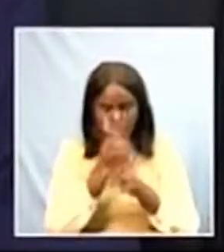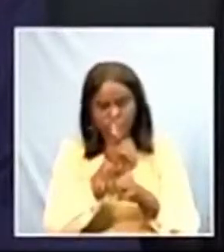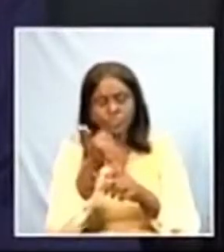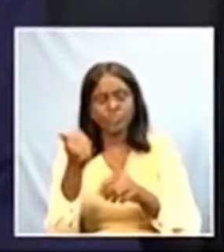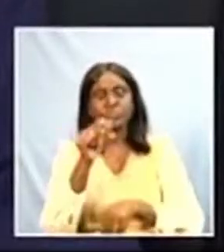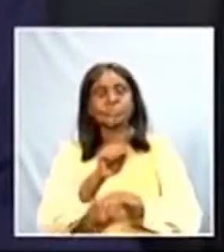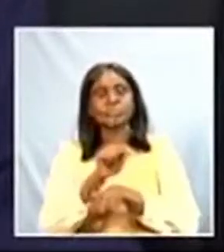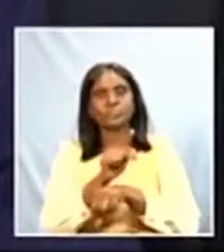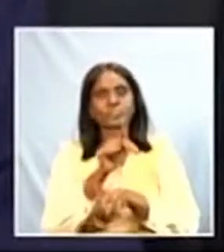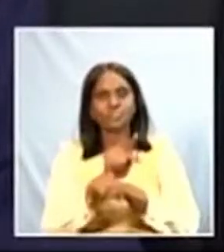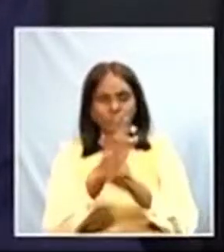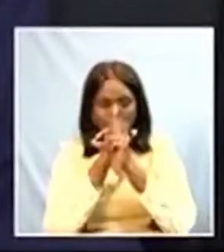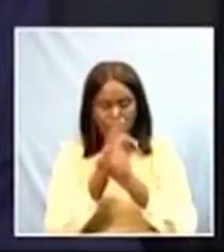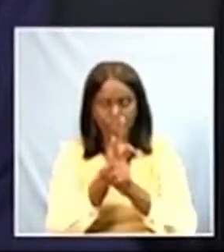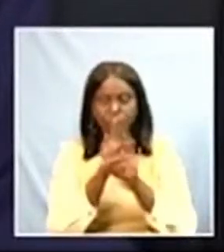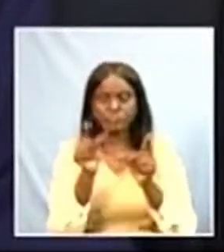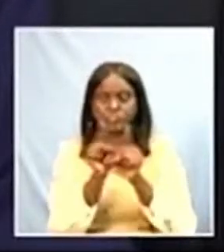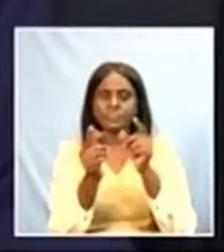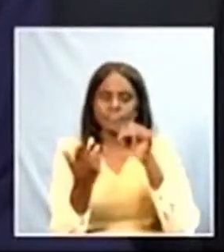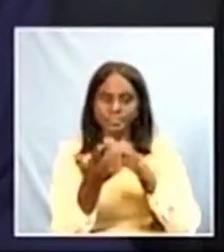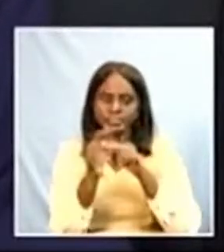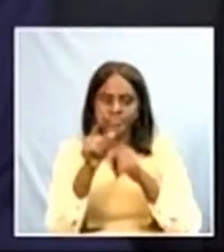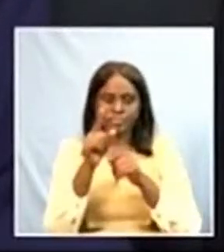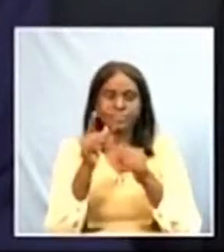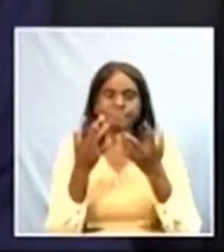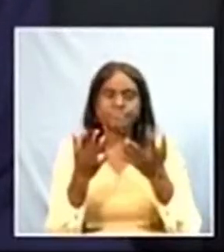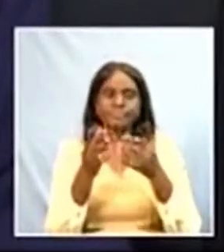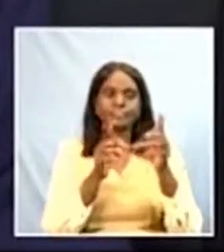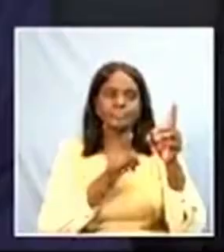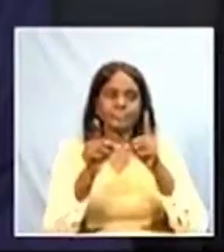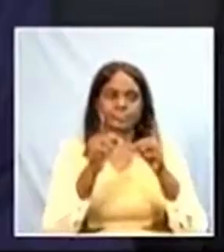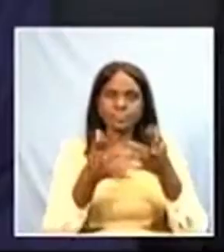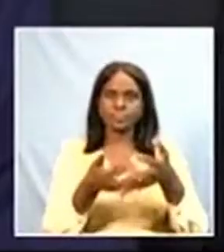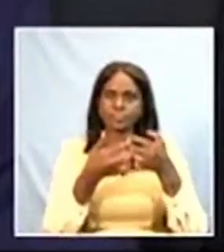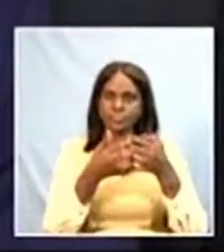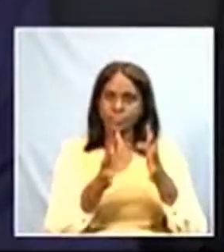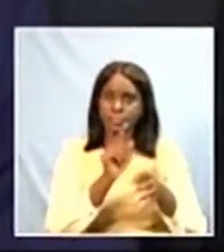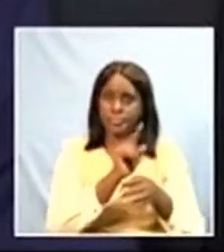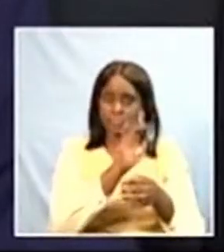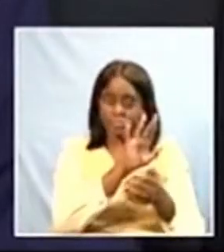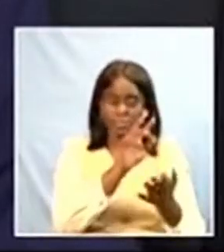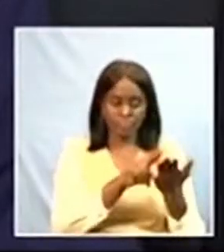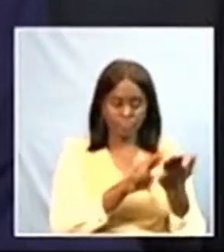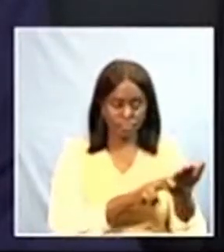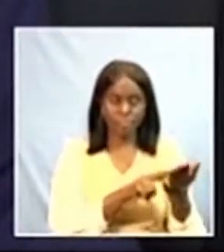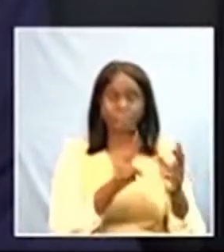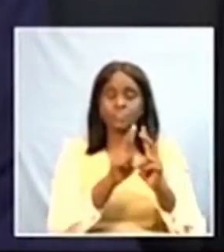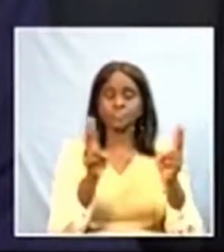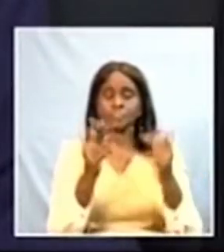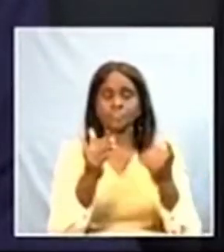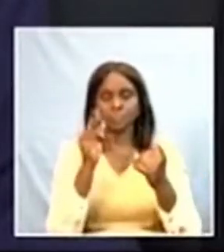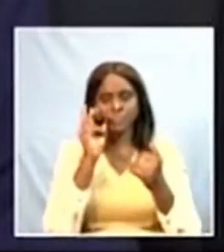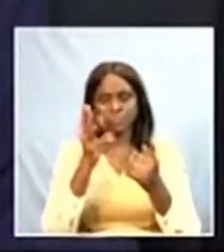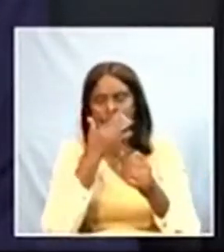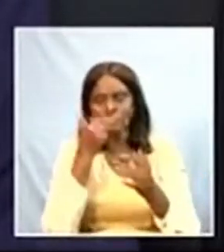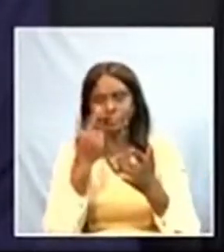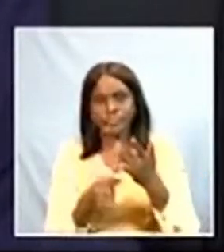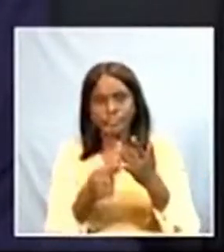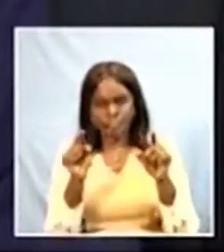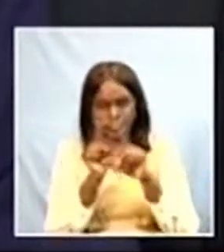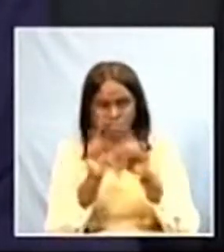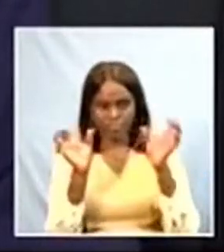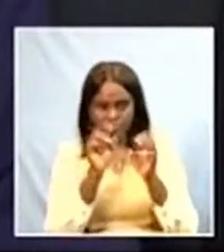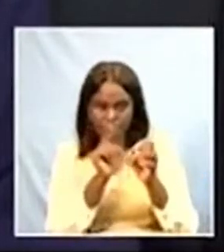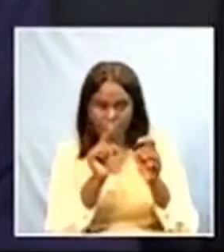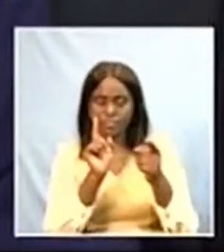project, and you get actually engineers report. So it's supposed to be the